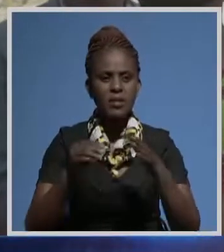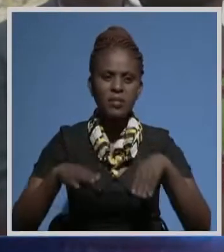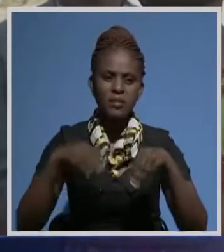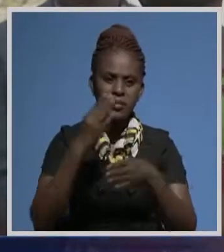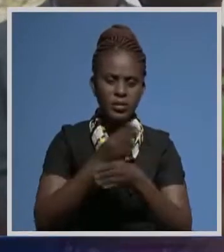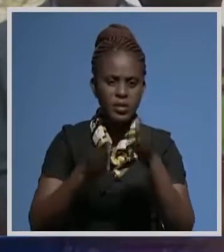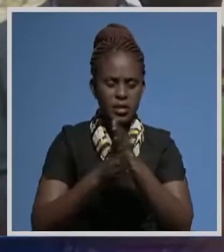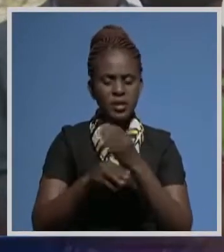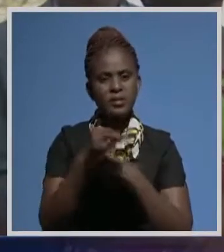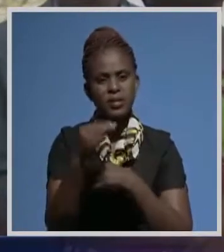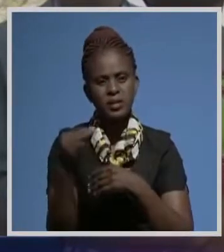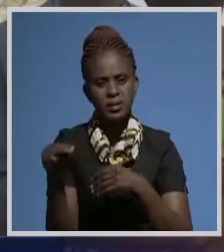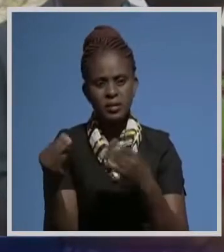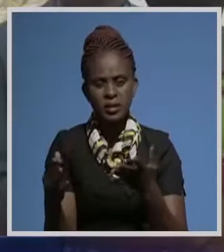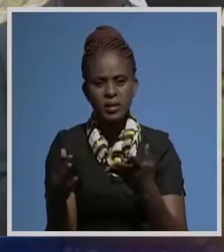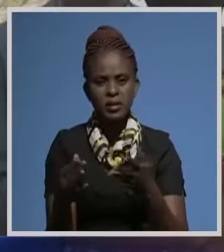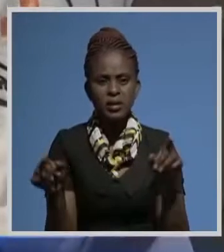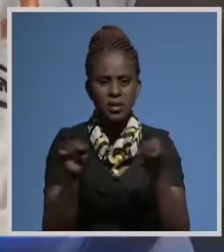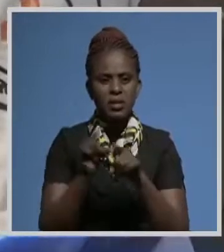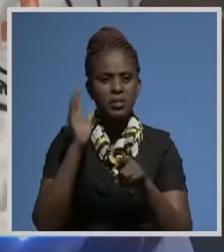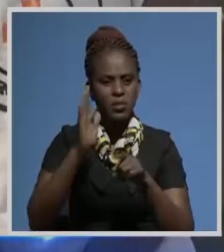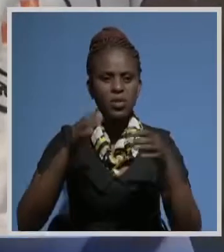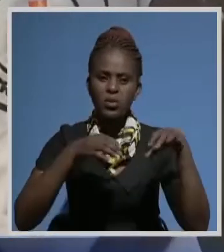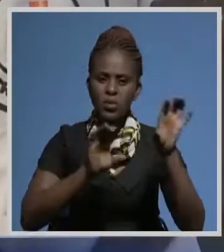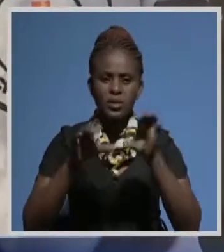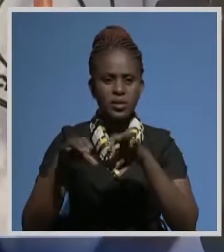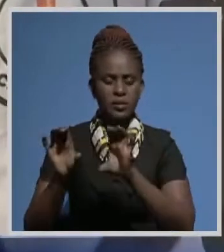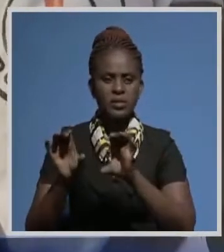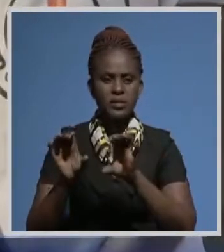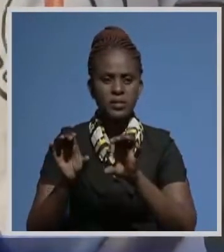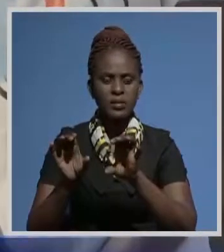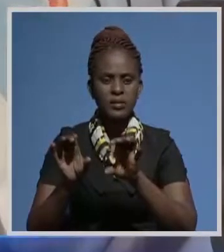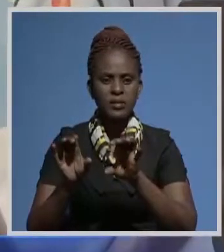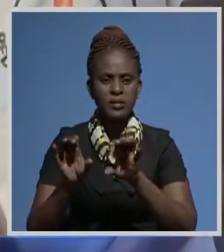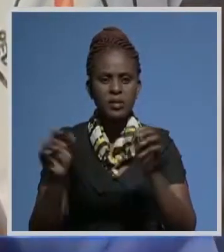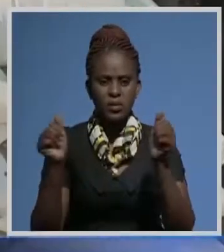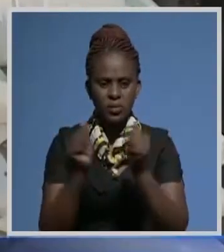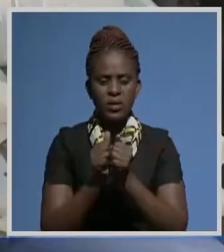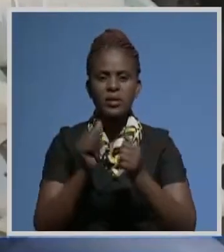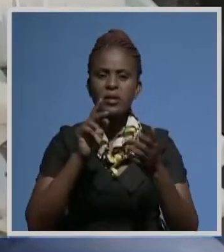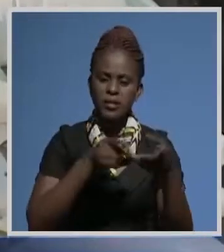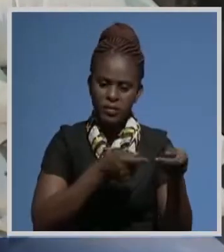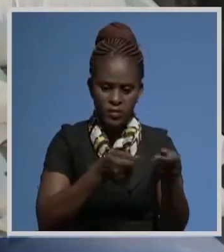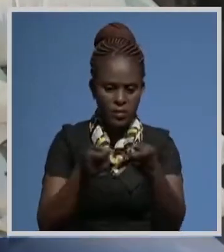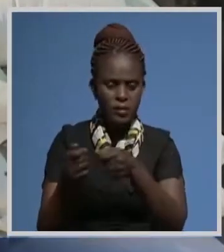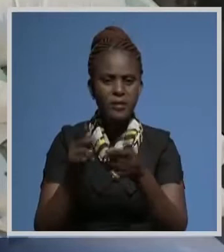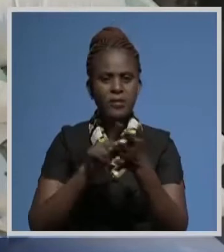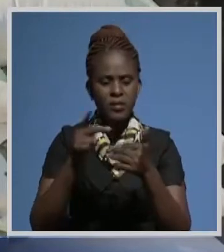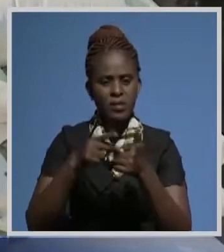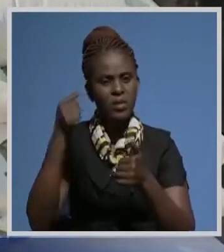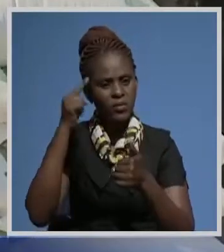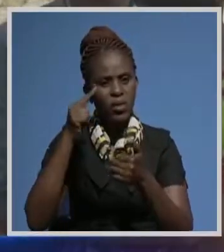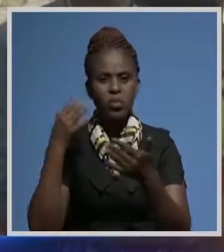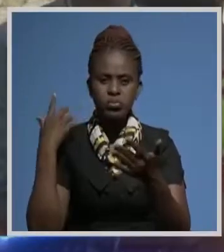materials, and we will continue with the feeding program for a number